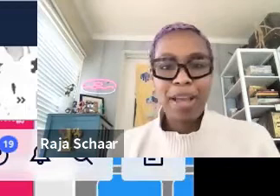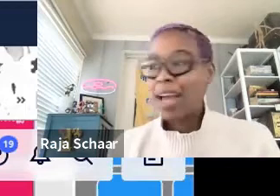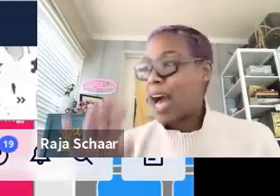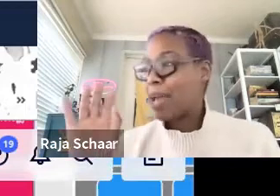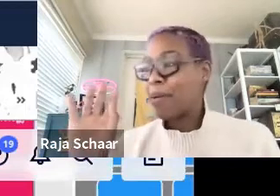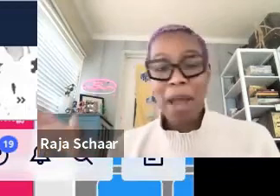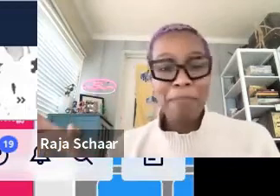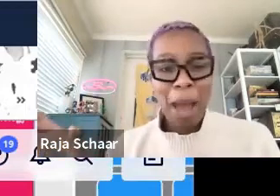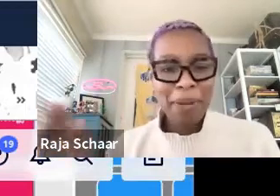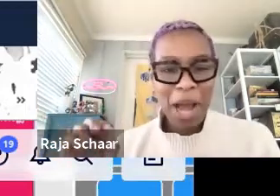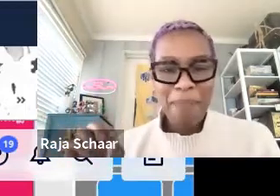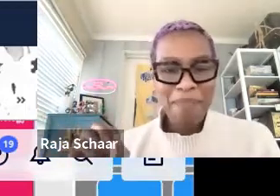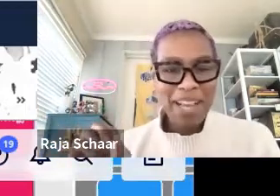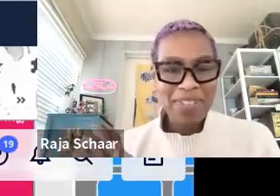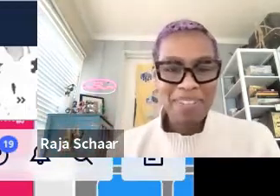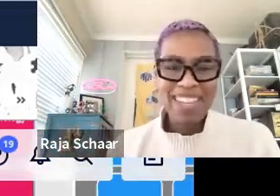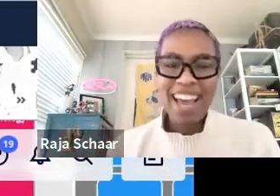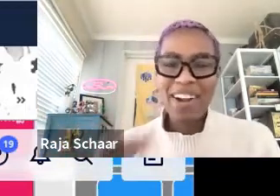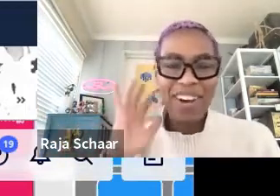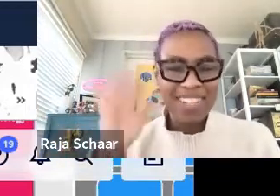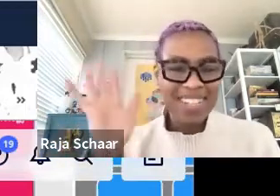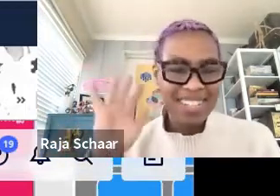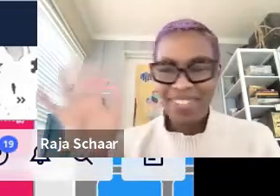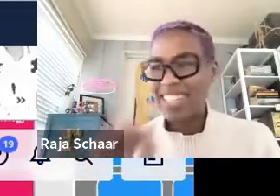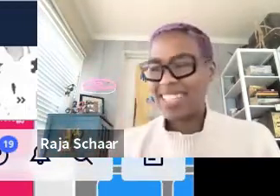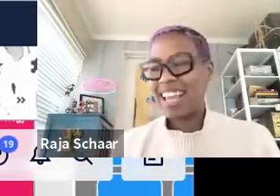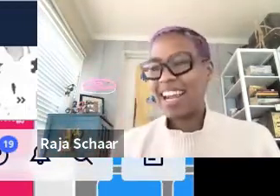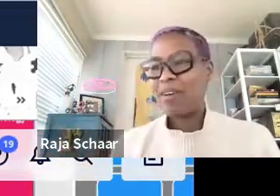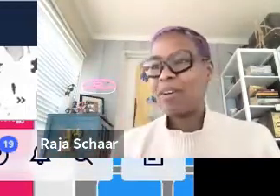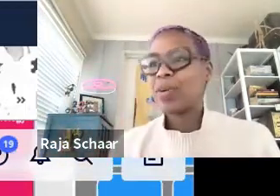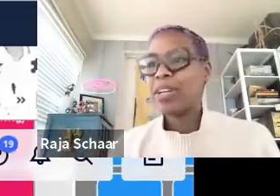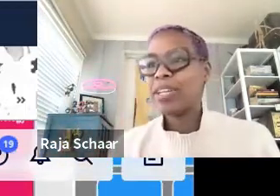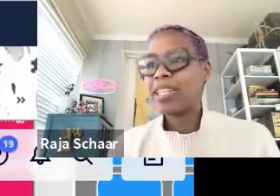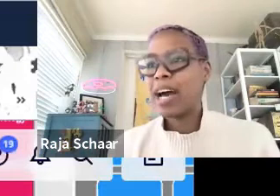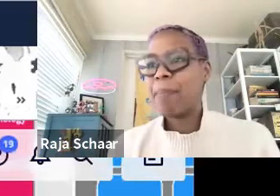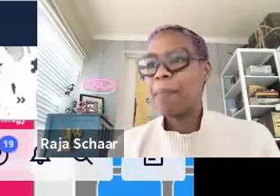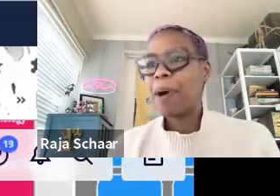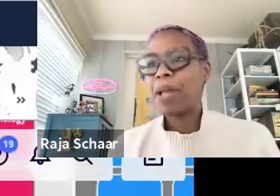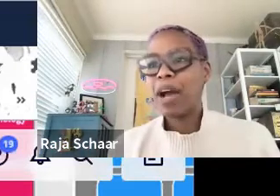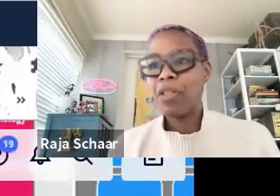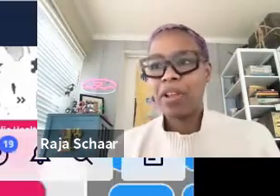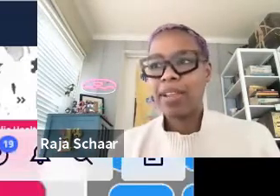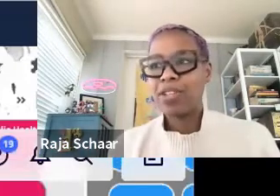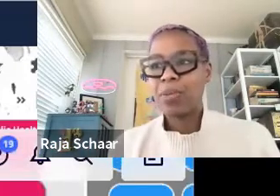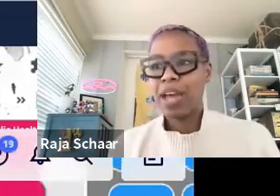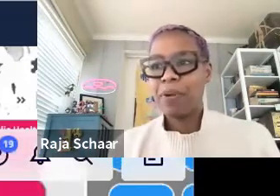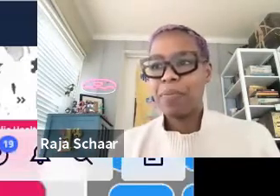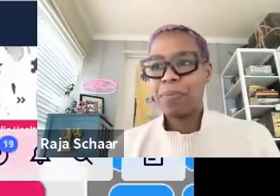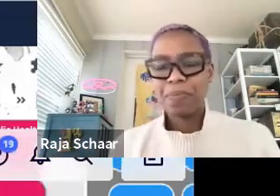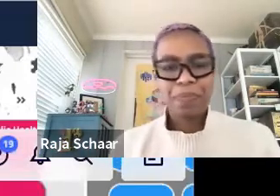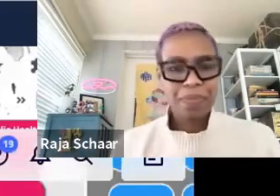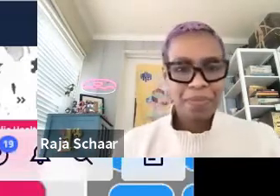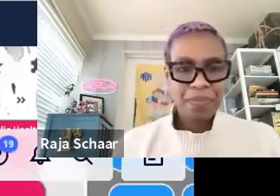So I'm happy to copy and paste from the chat, or just you can just say it out. So what does public health look like? Let's start with that